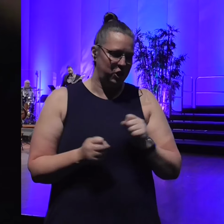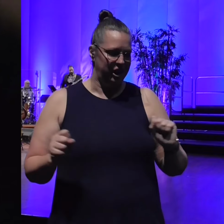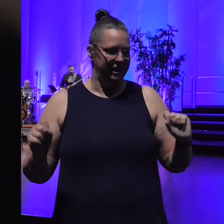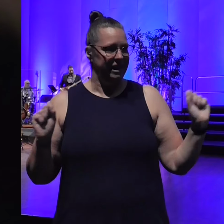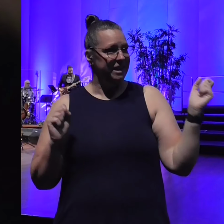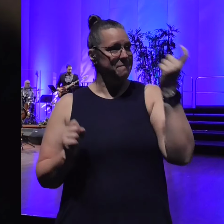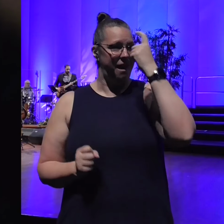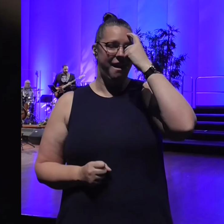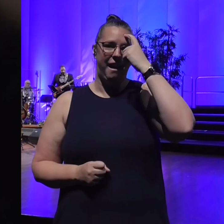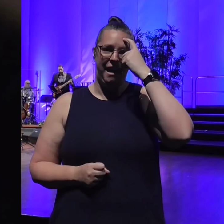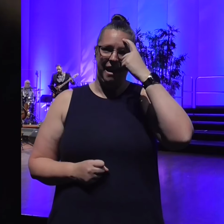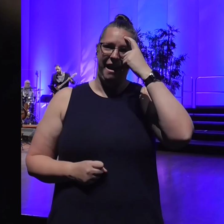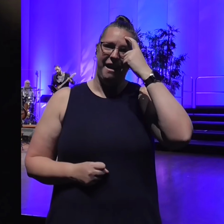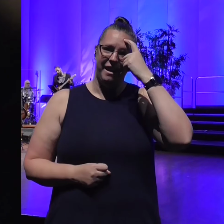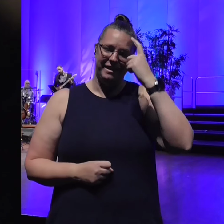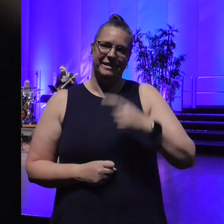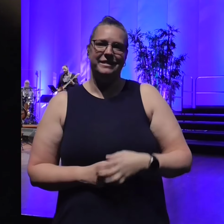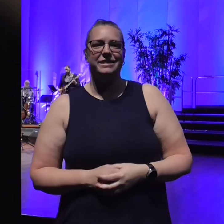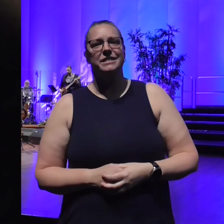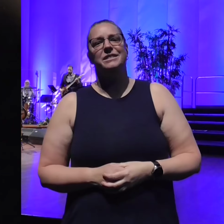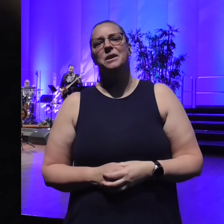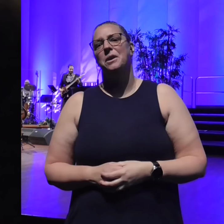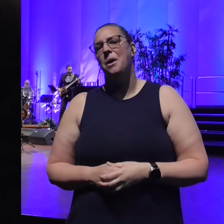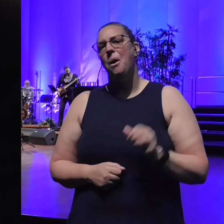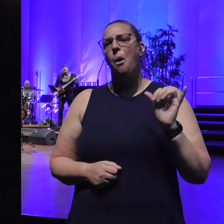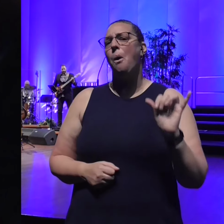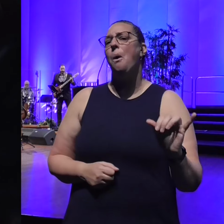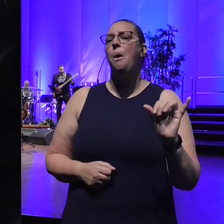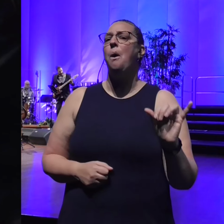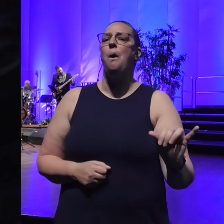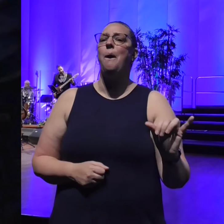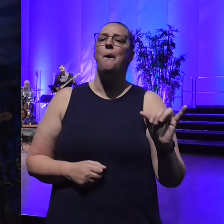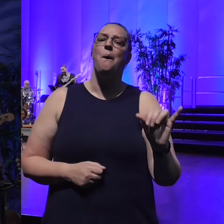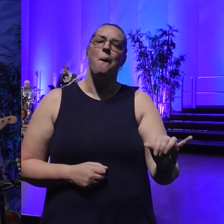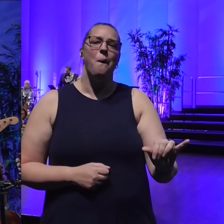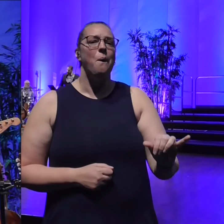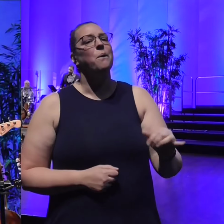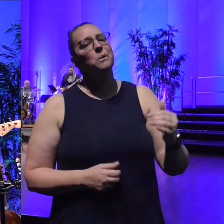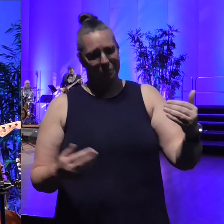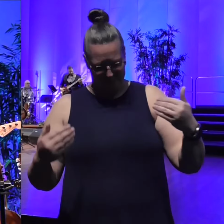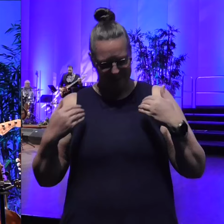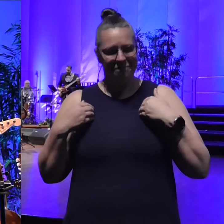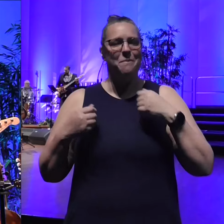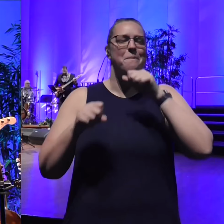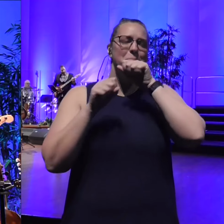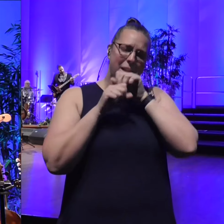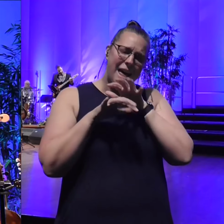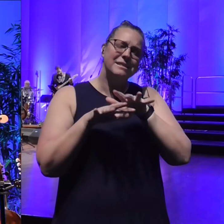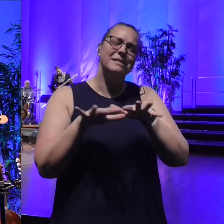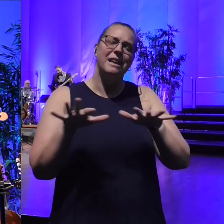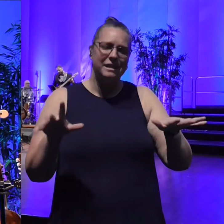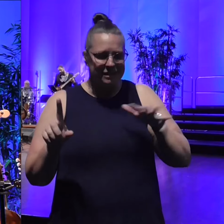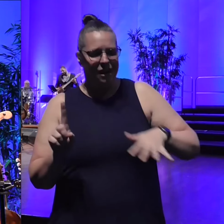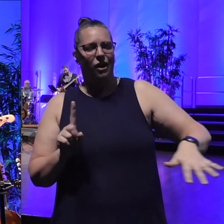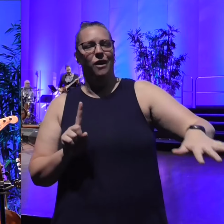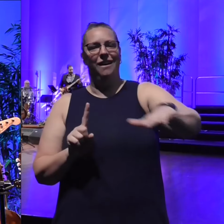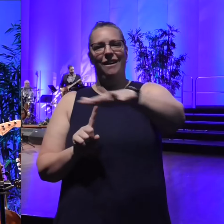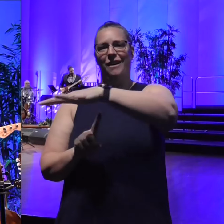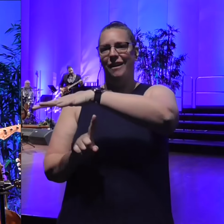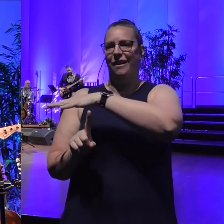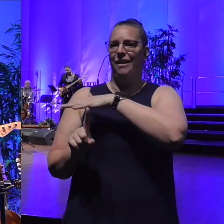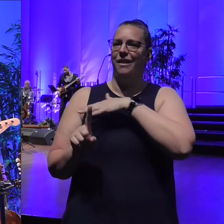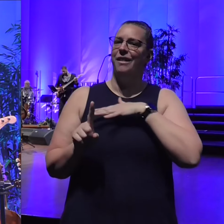your mind. Oh, there are blessings all